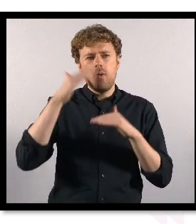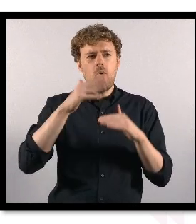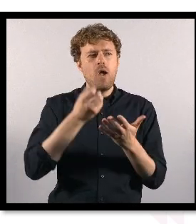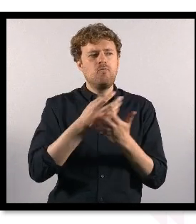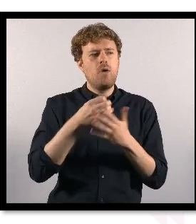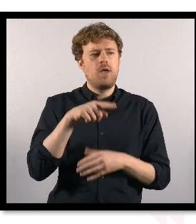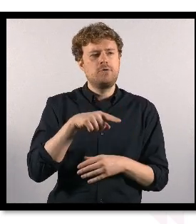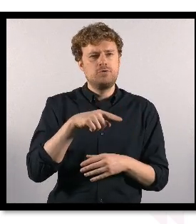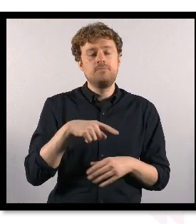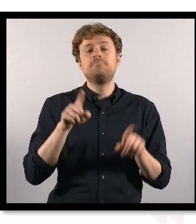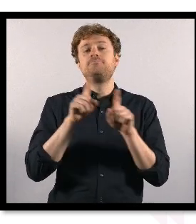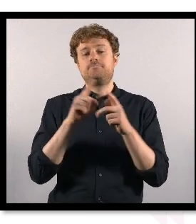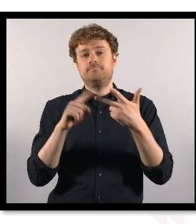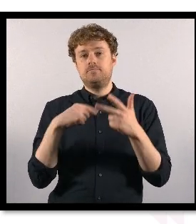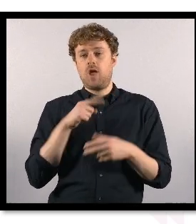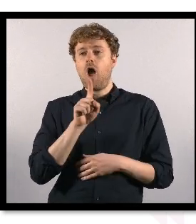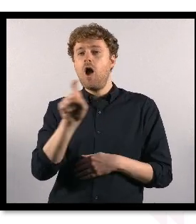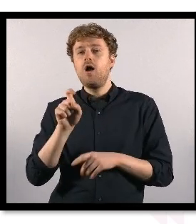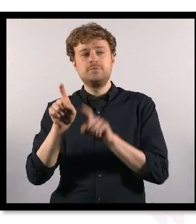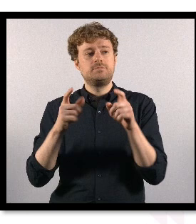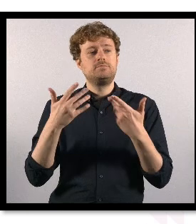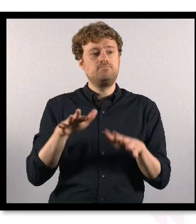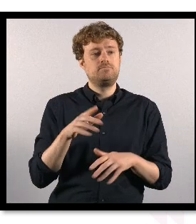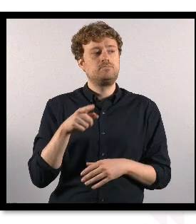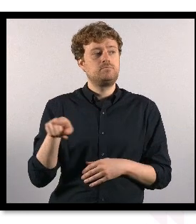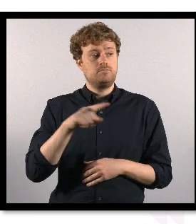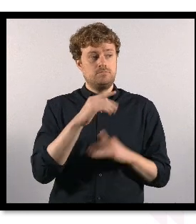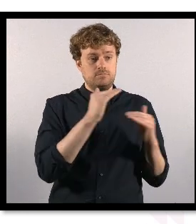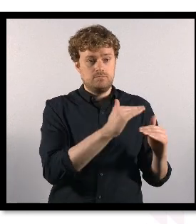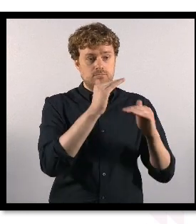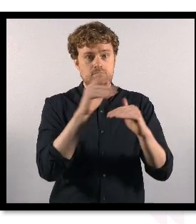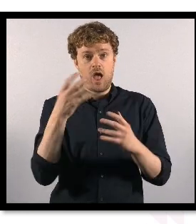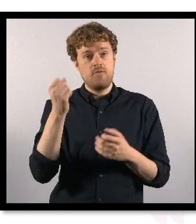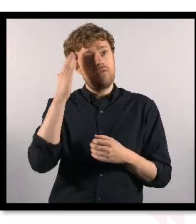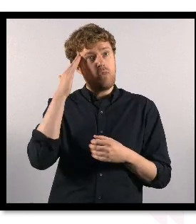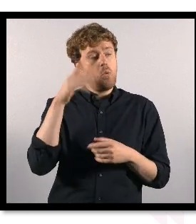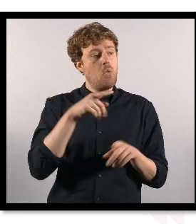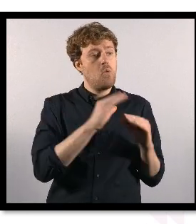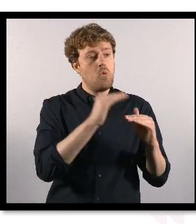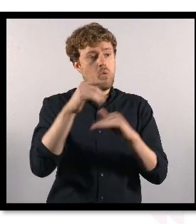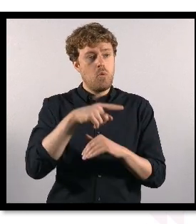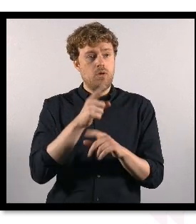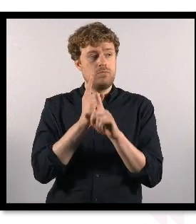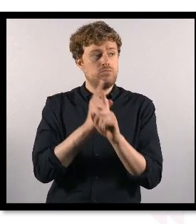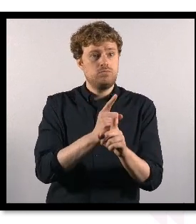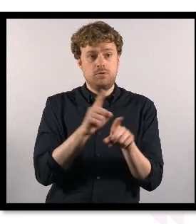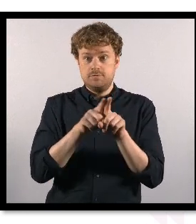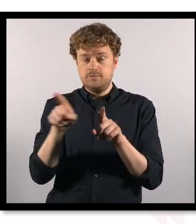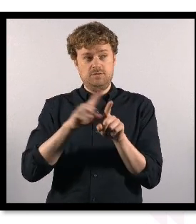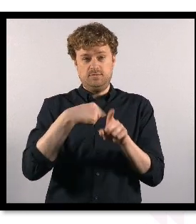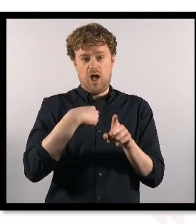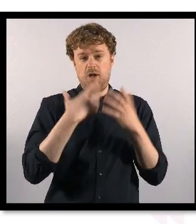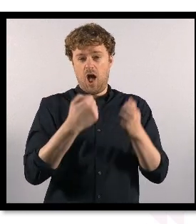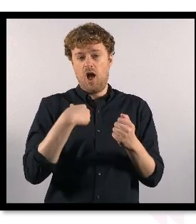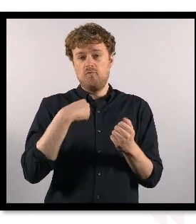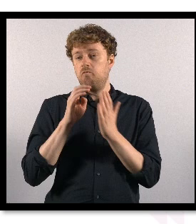this, so we keep our own internal matrix, but it was really interesting to ask this question, and we got a variety of answers.